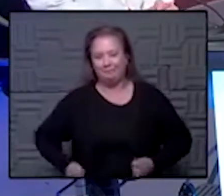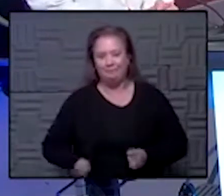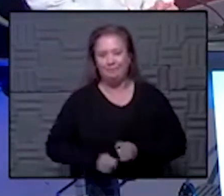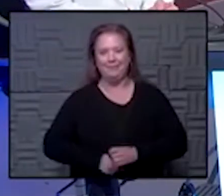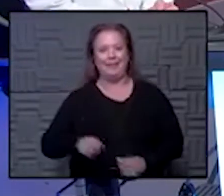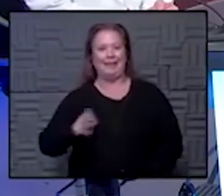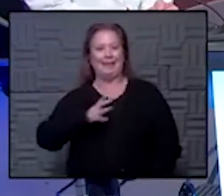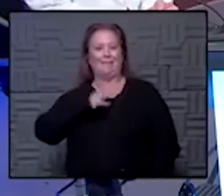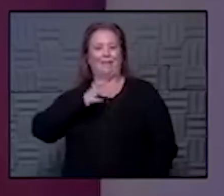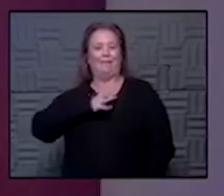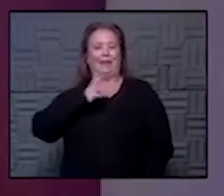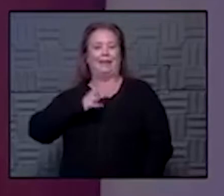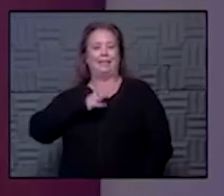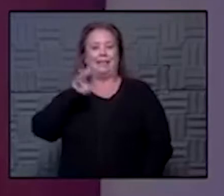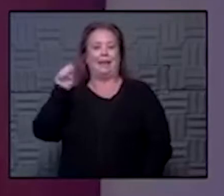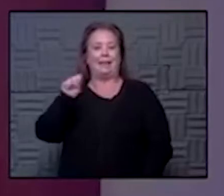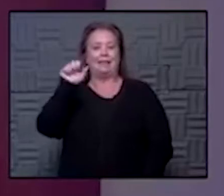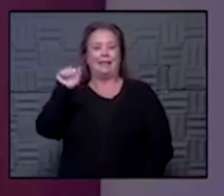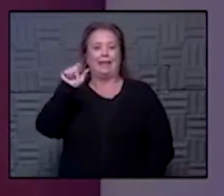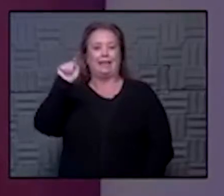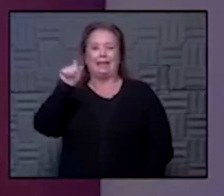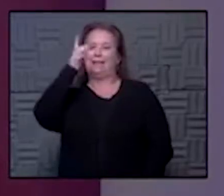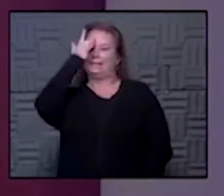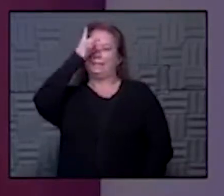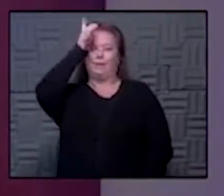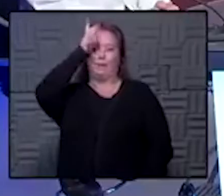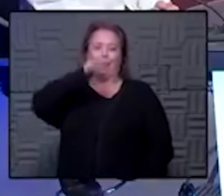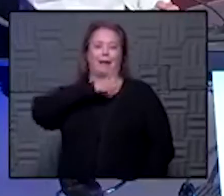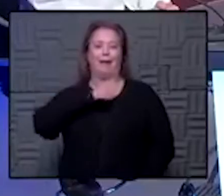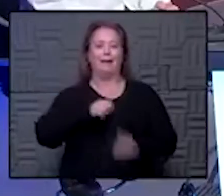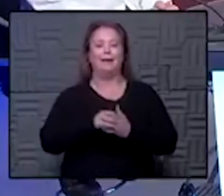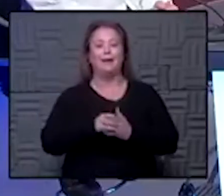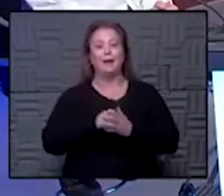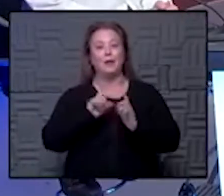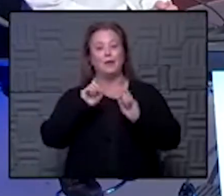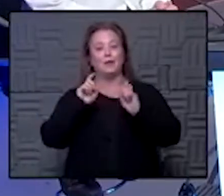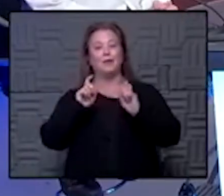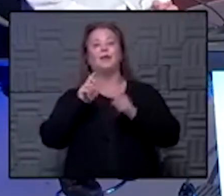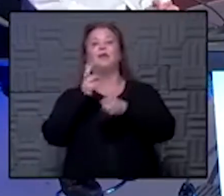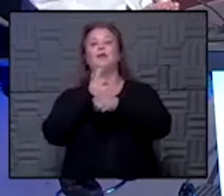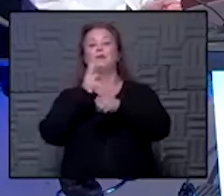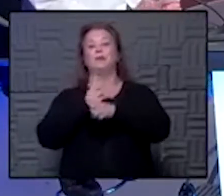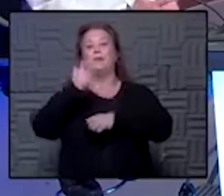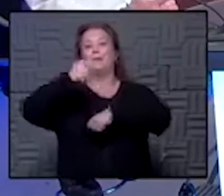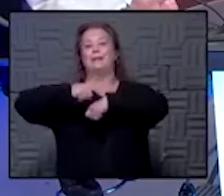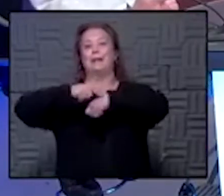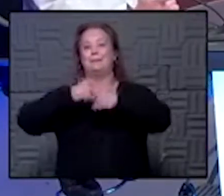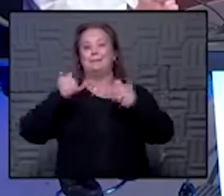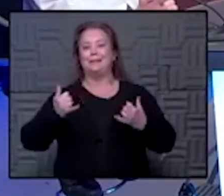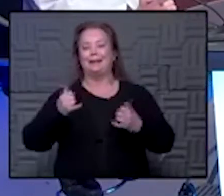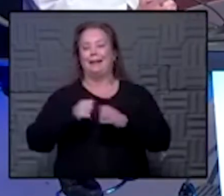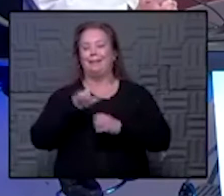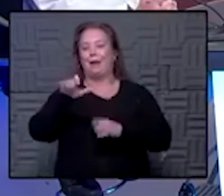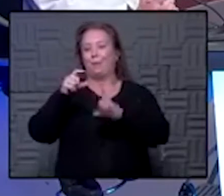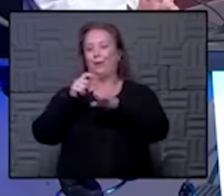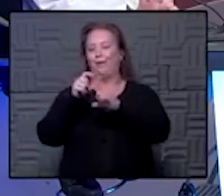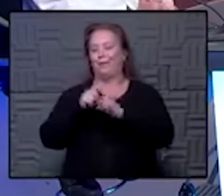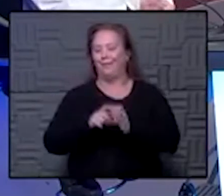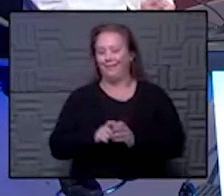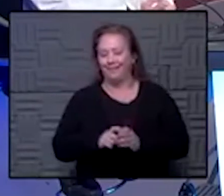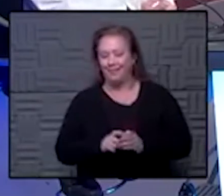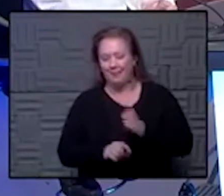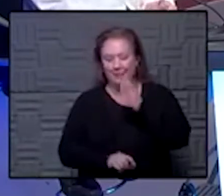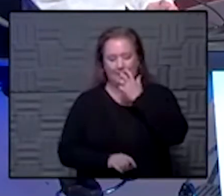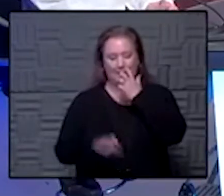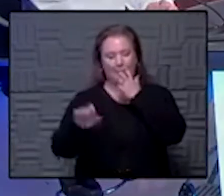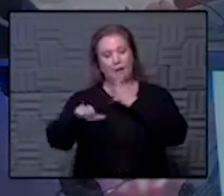those fancy SAT words. No, he's teaching smart us. guy, And your assignment today is use it 3 times in a sentence. Okay. Another